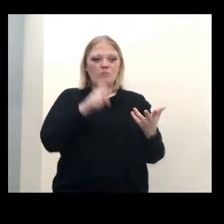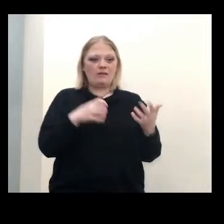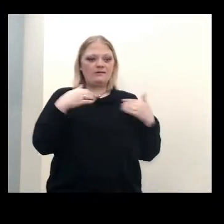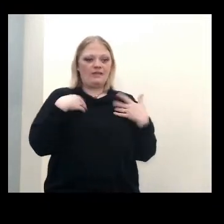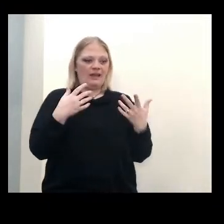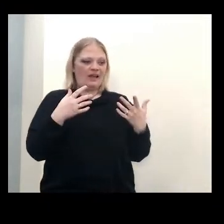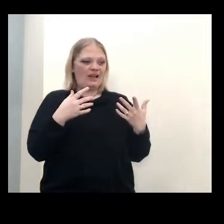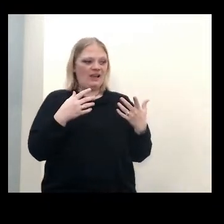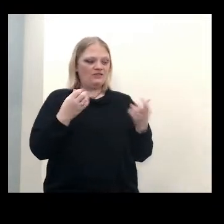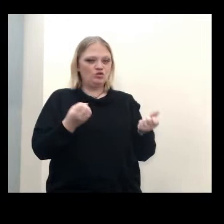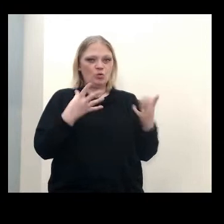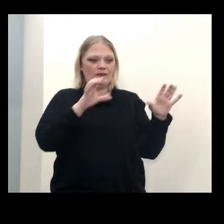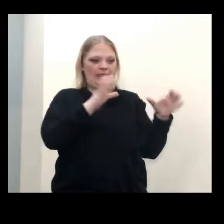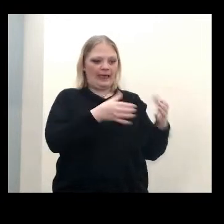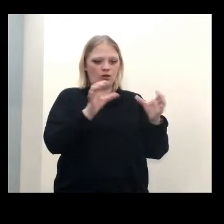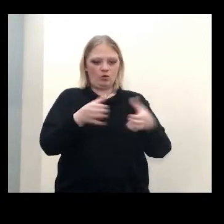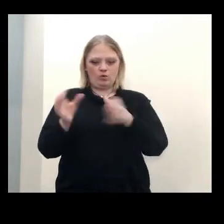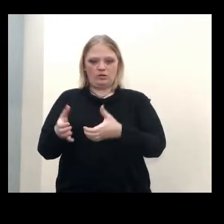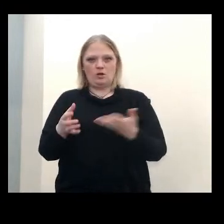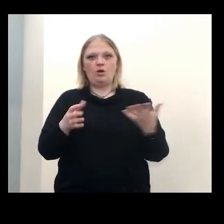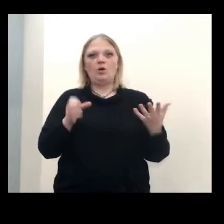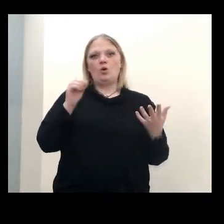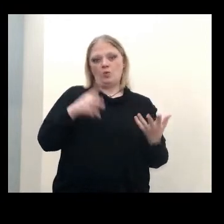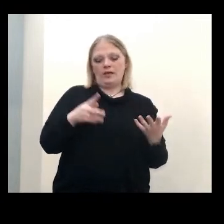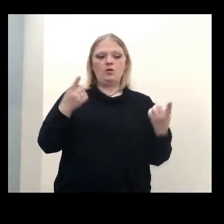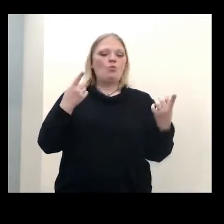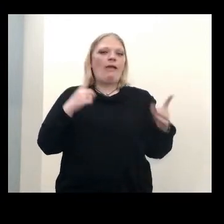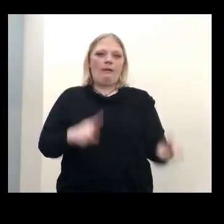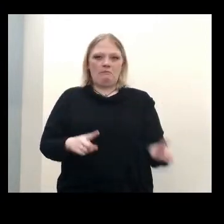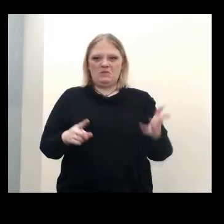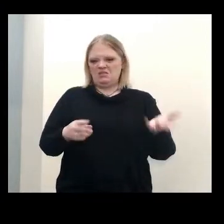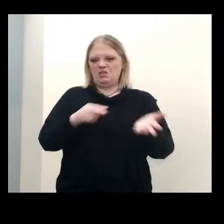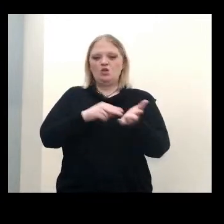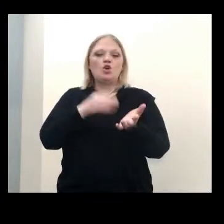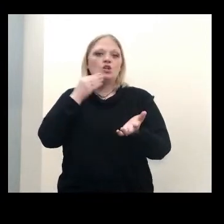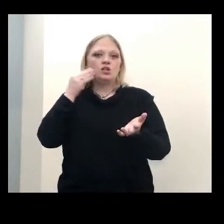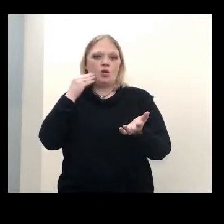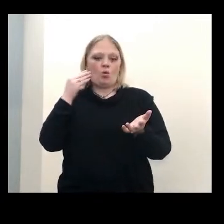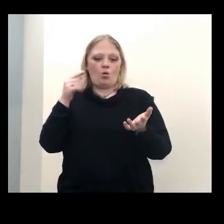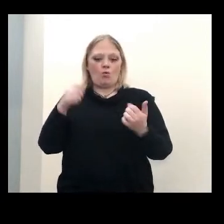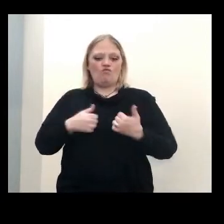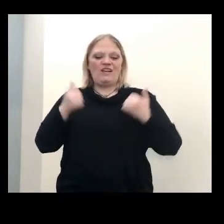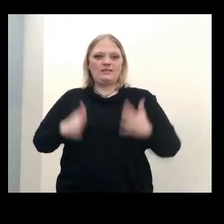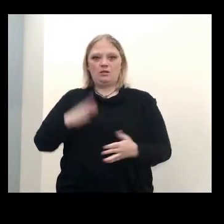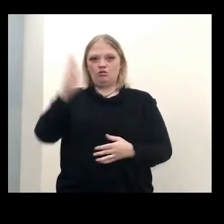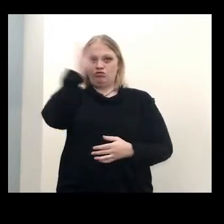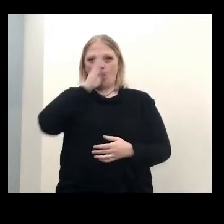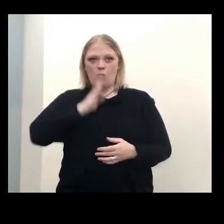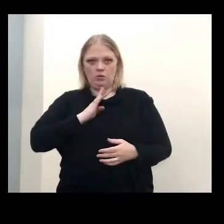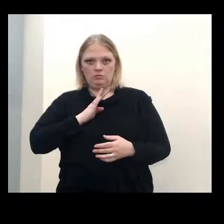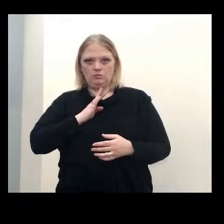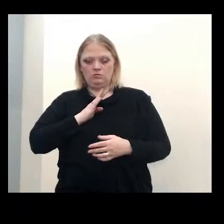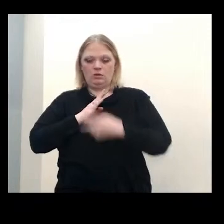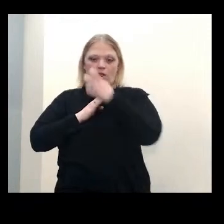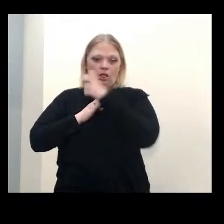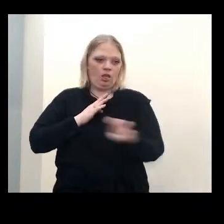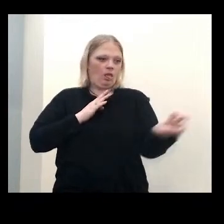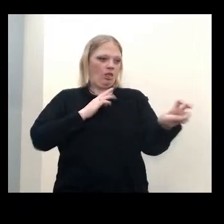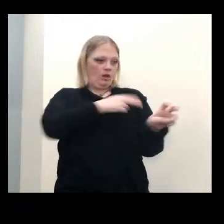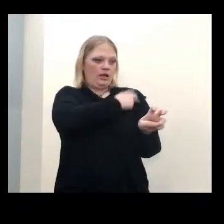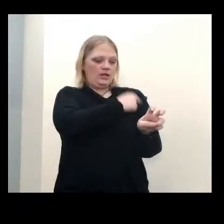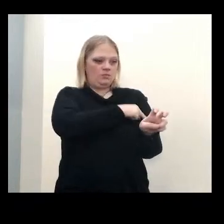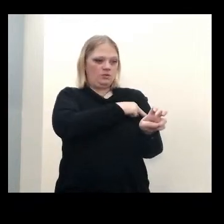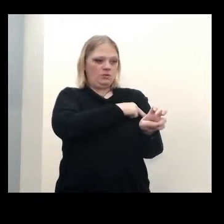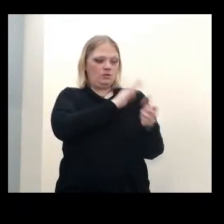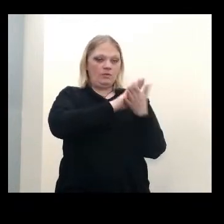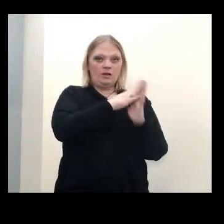categories. What happens if a nursing home resident has a stroke, goes into the hospital, becomes COVID-19